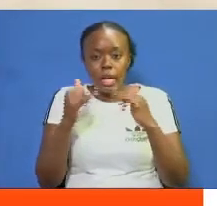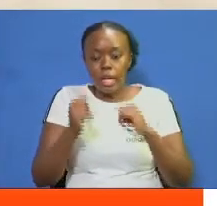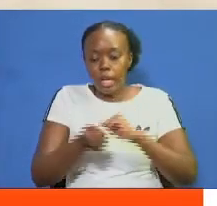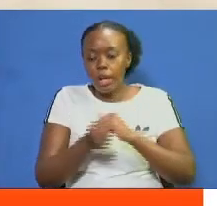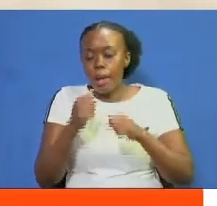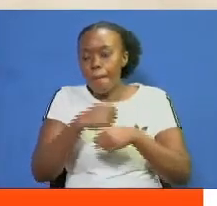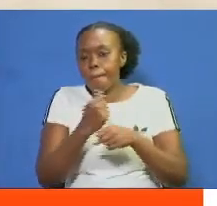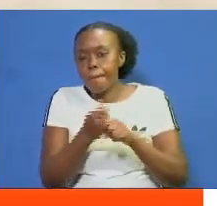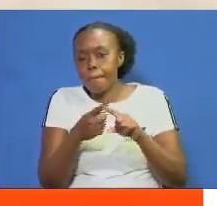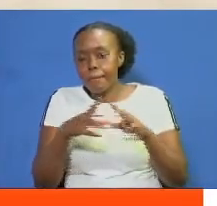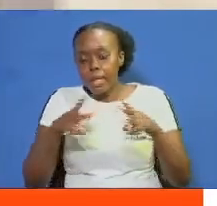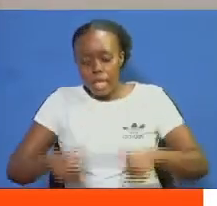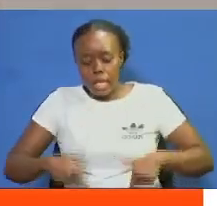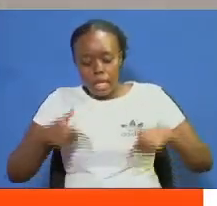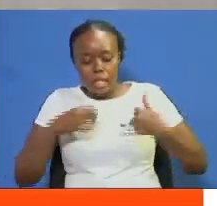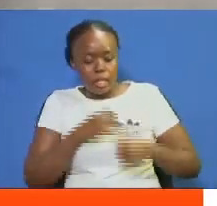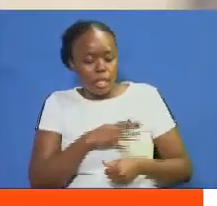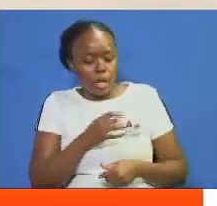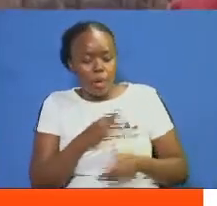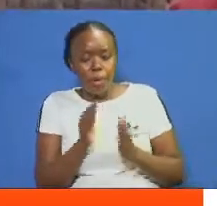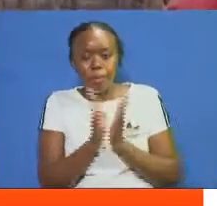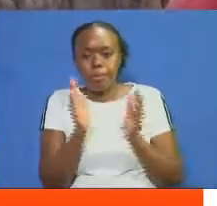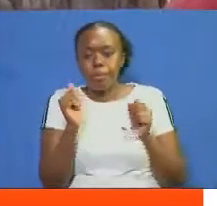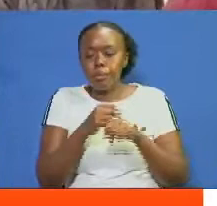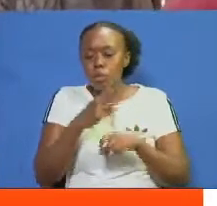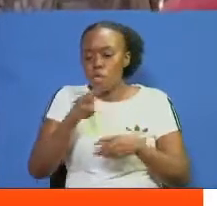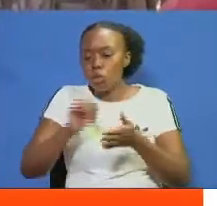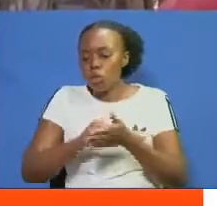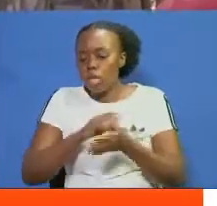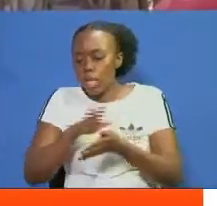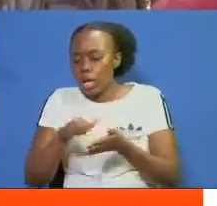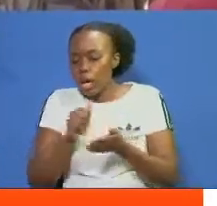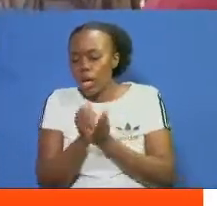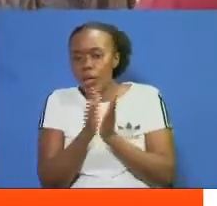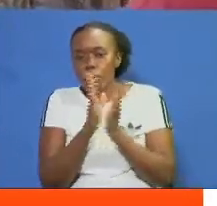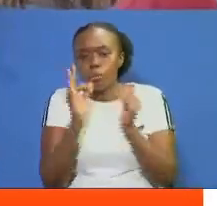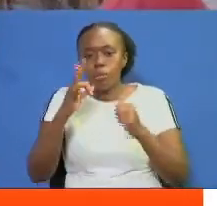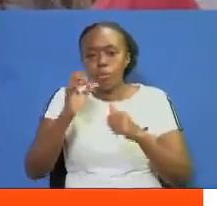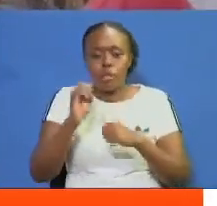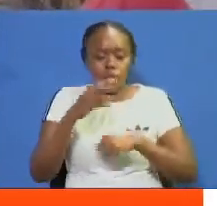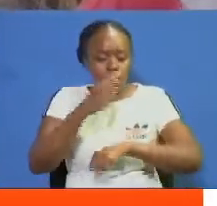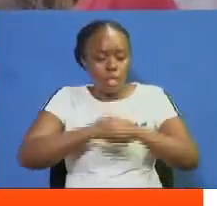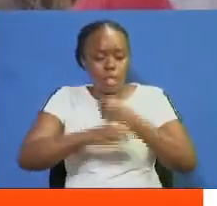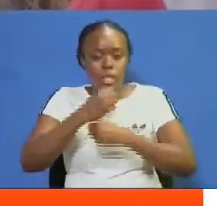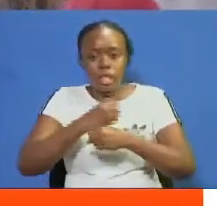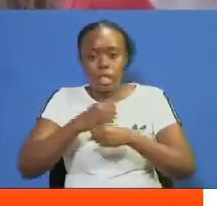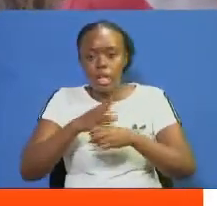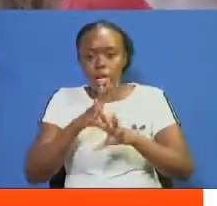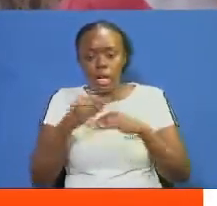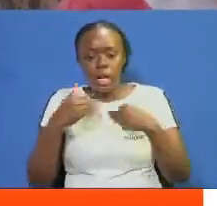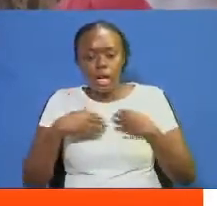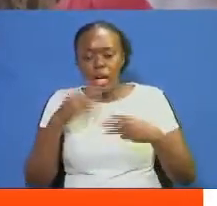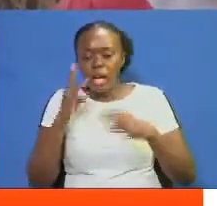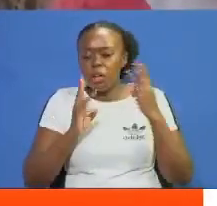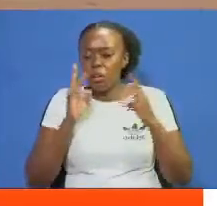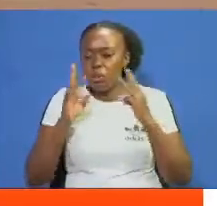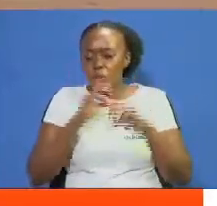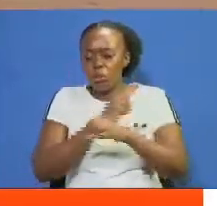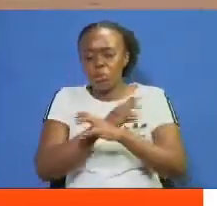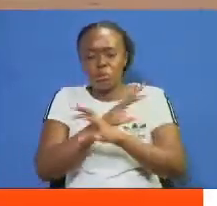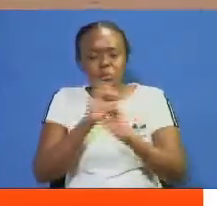made many to live in fear, given that most of them have been in the area for more than 30 years without having to worry about their